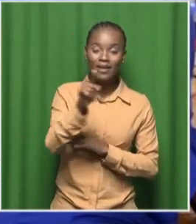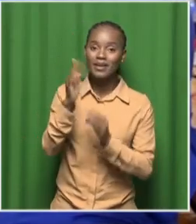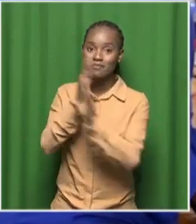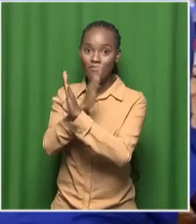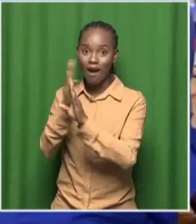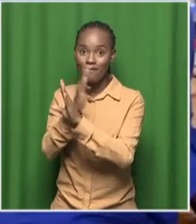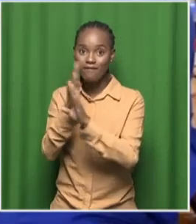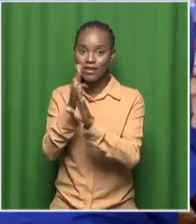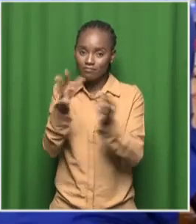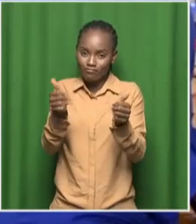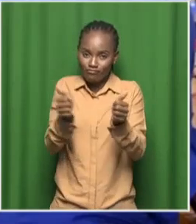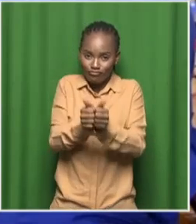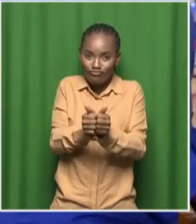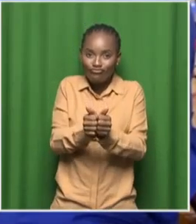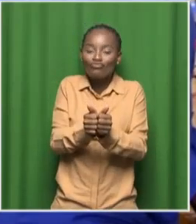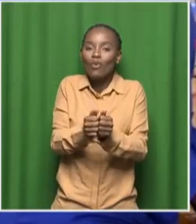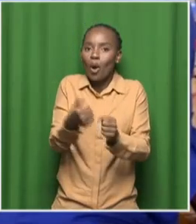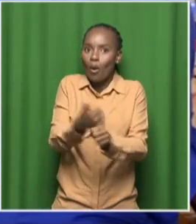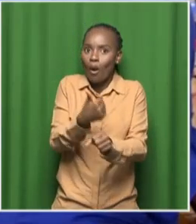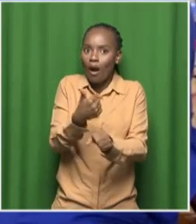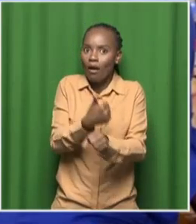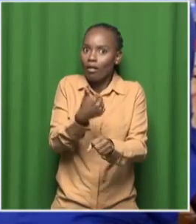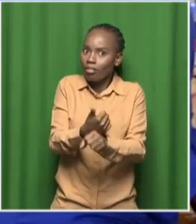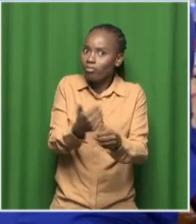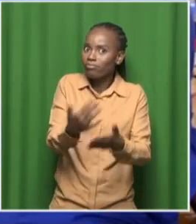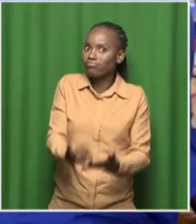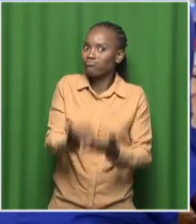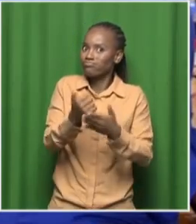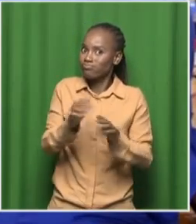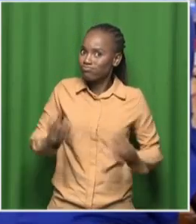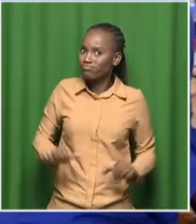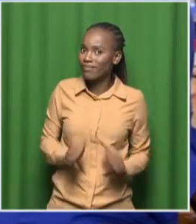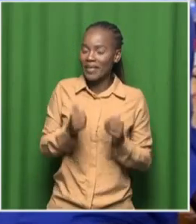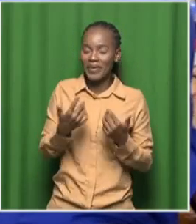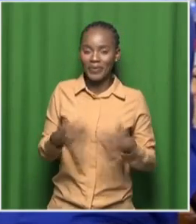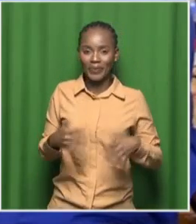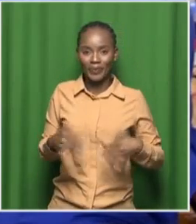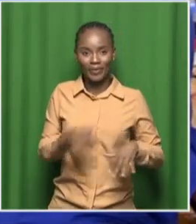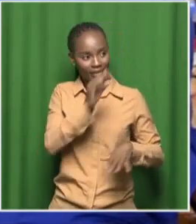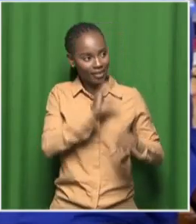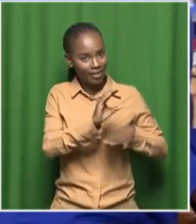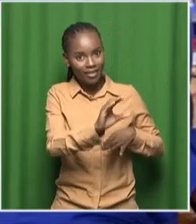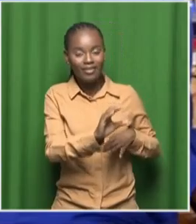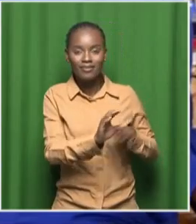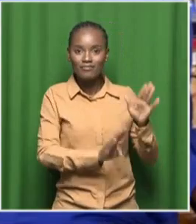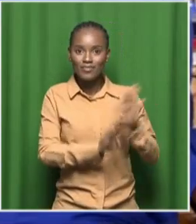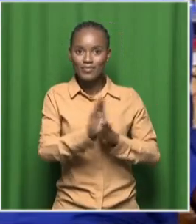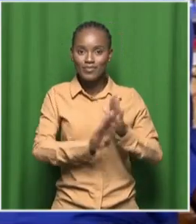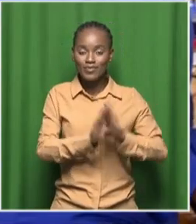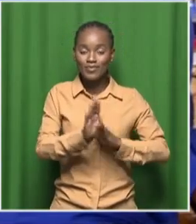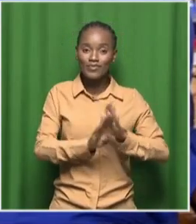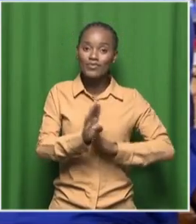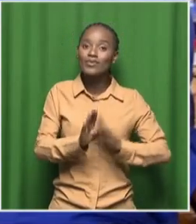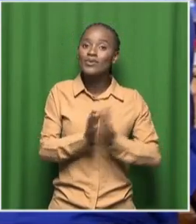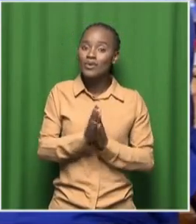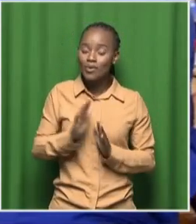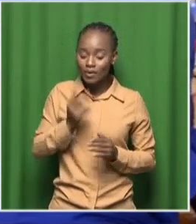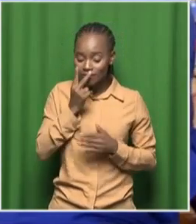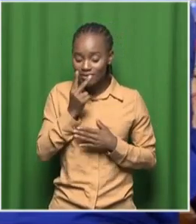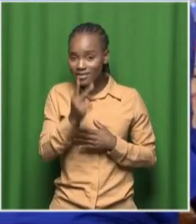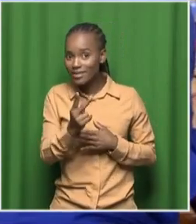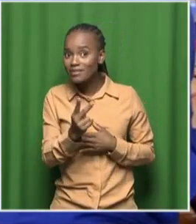the Tvet sector. What we really obviously want to see, is a situation where more and more of our